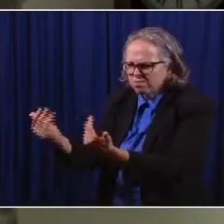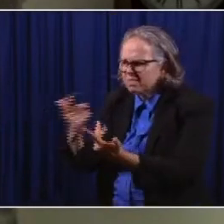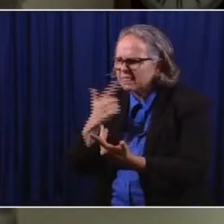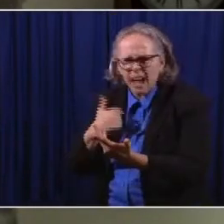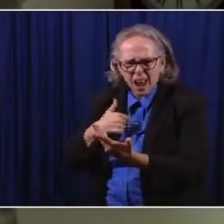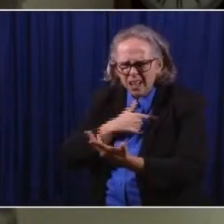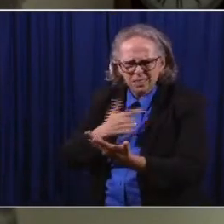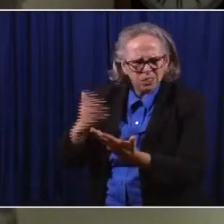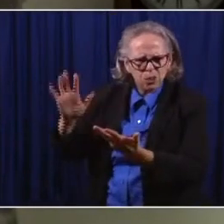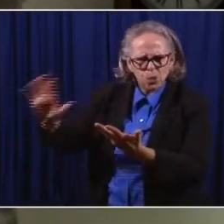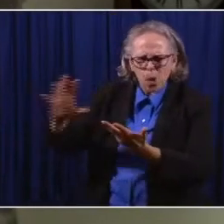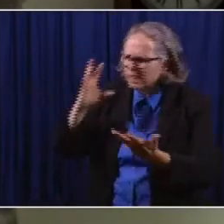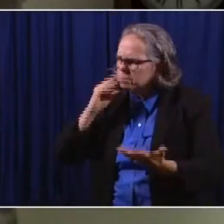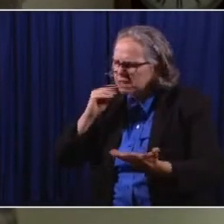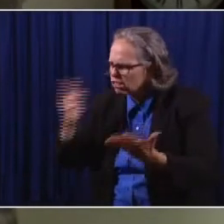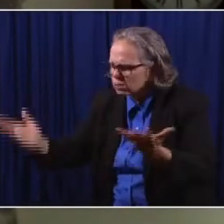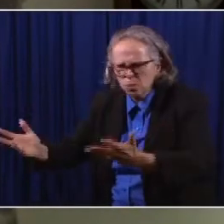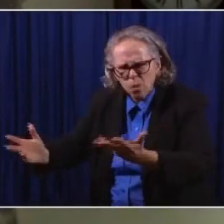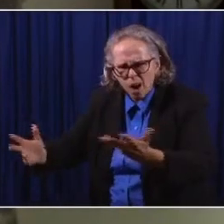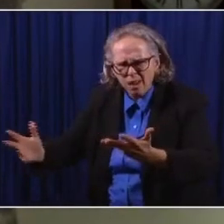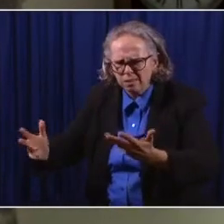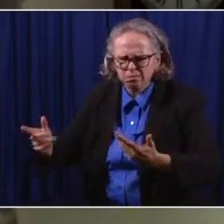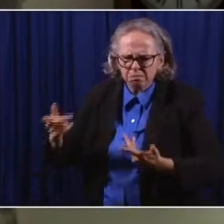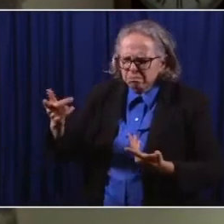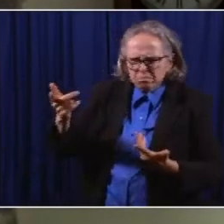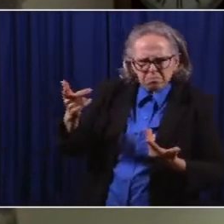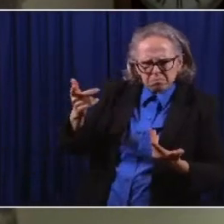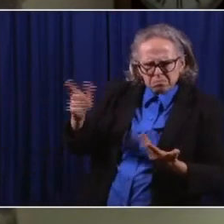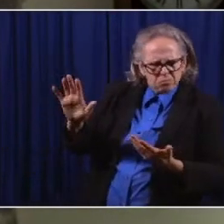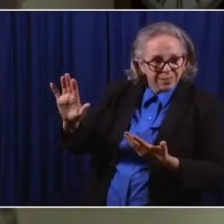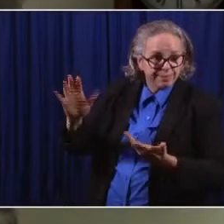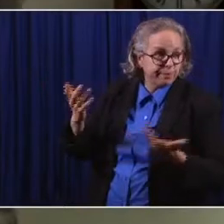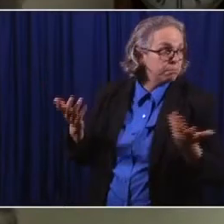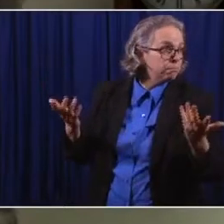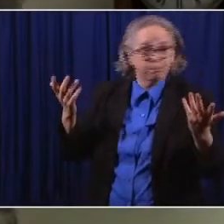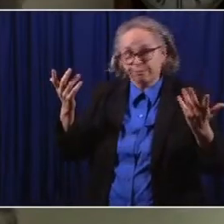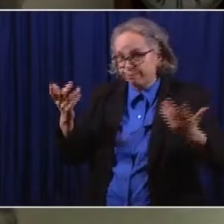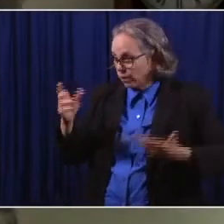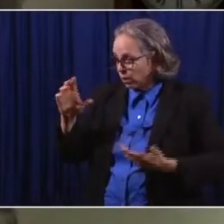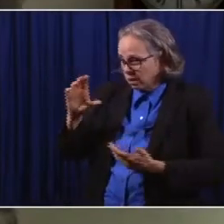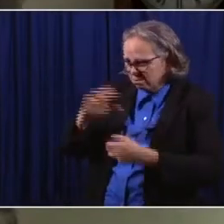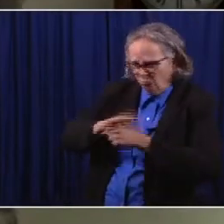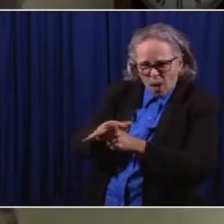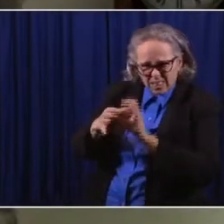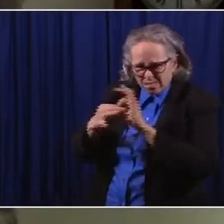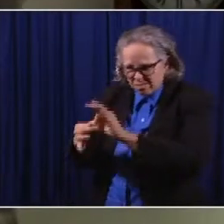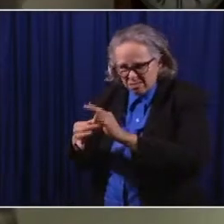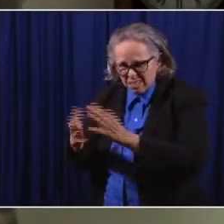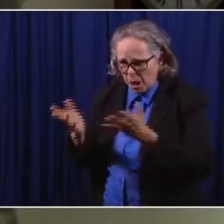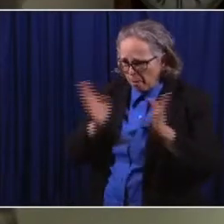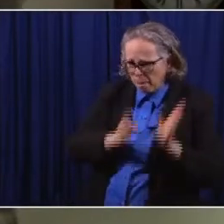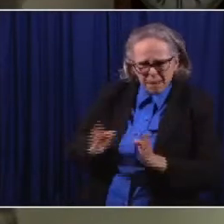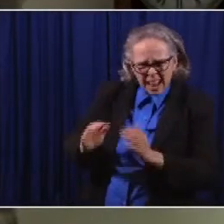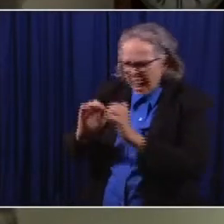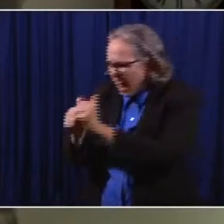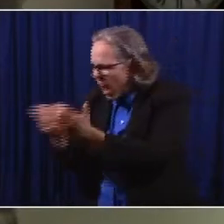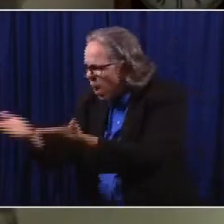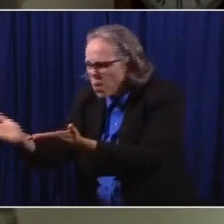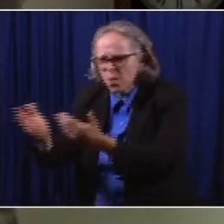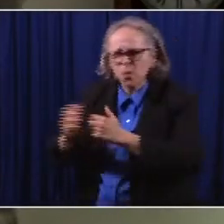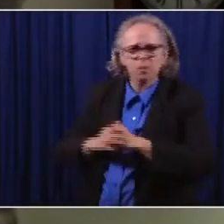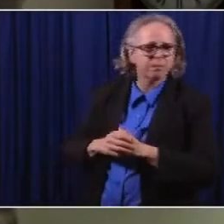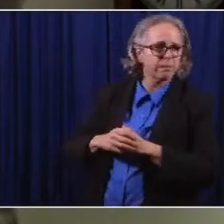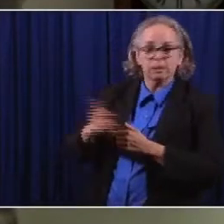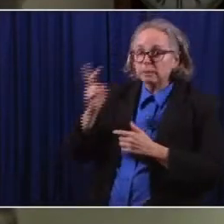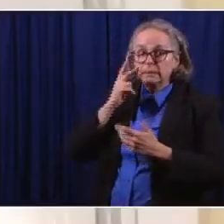your experience in regard to the COVID virus and how you prepared for it, and what you're seeing right now and where you